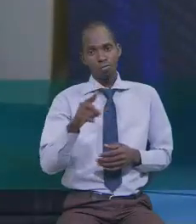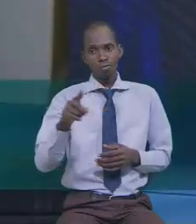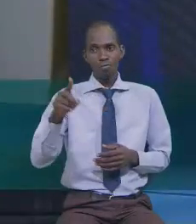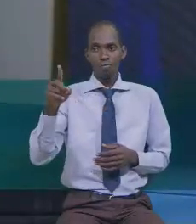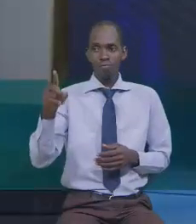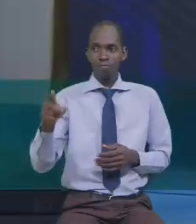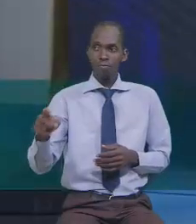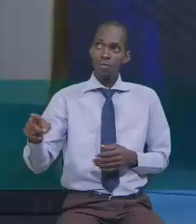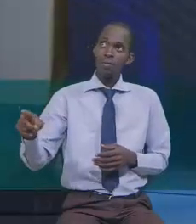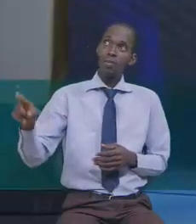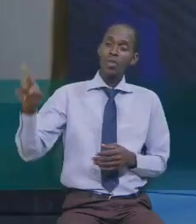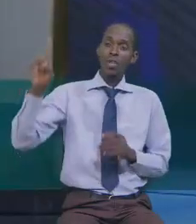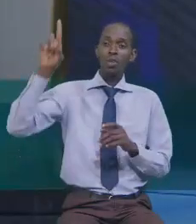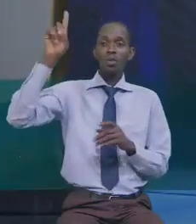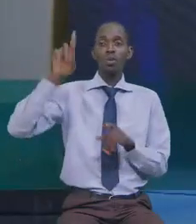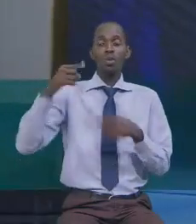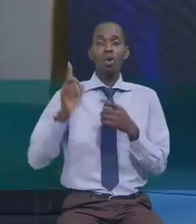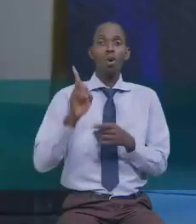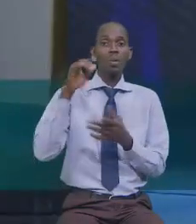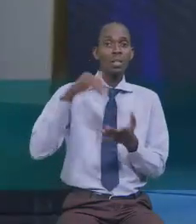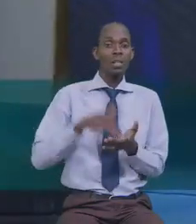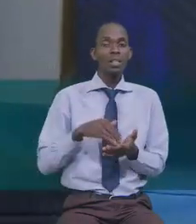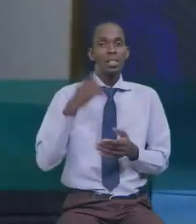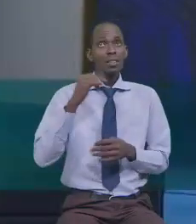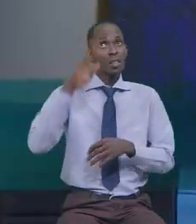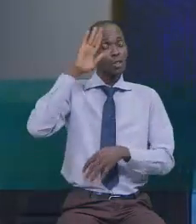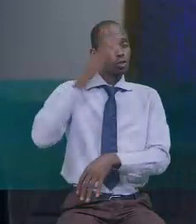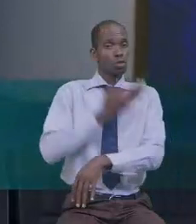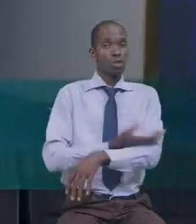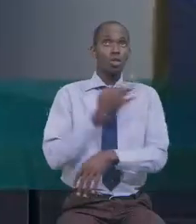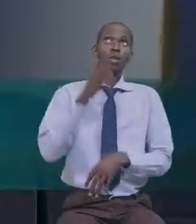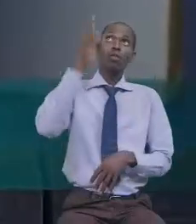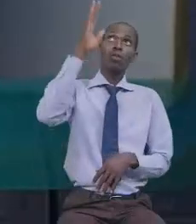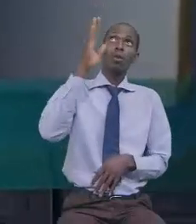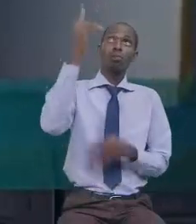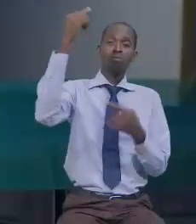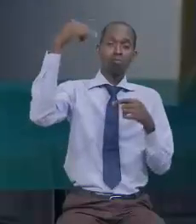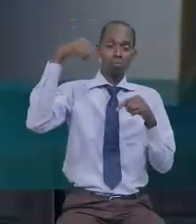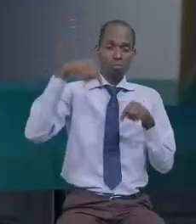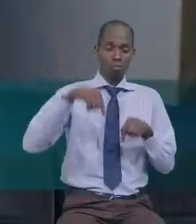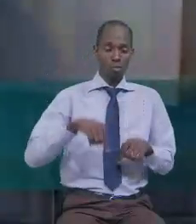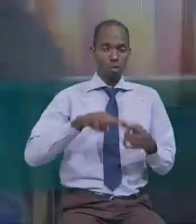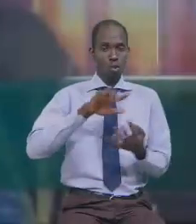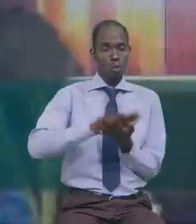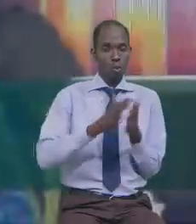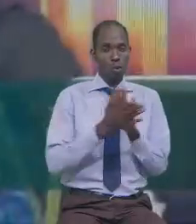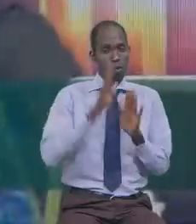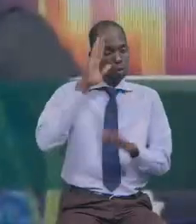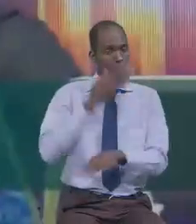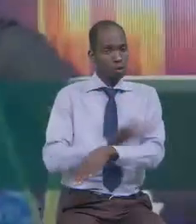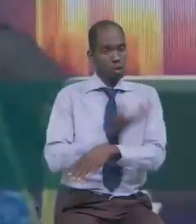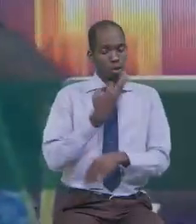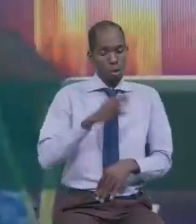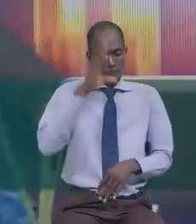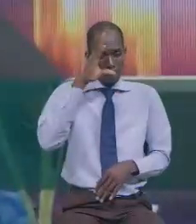and comes to that level. The Son of God became the Son of Man, that he may take